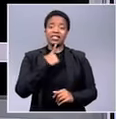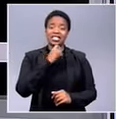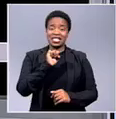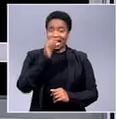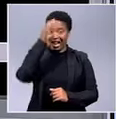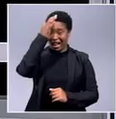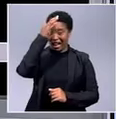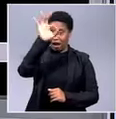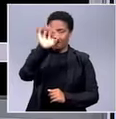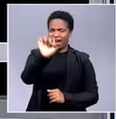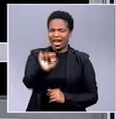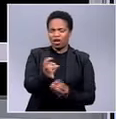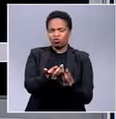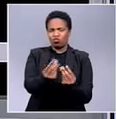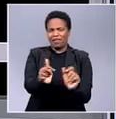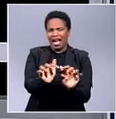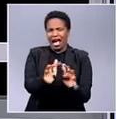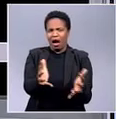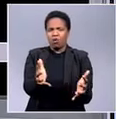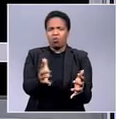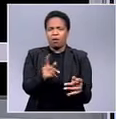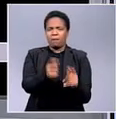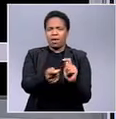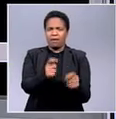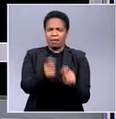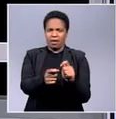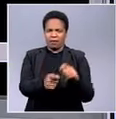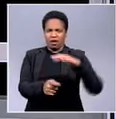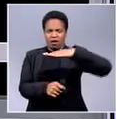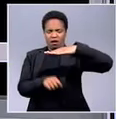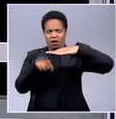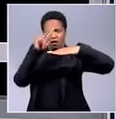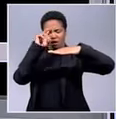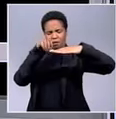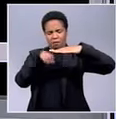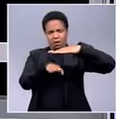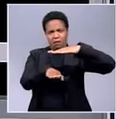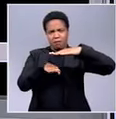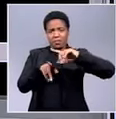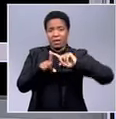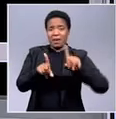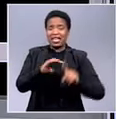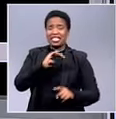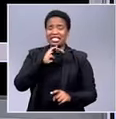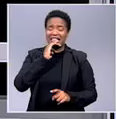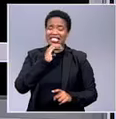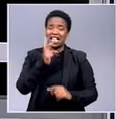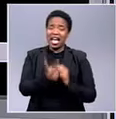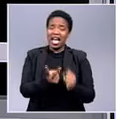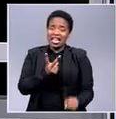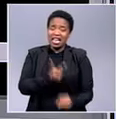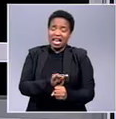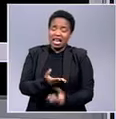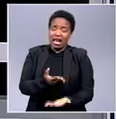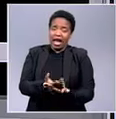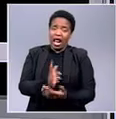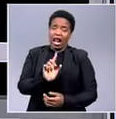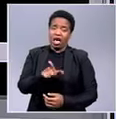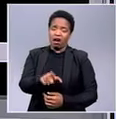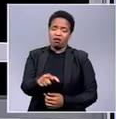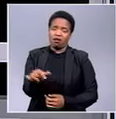government can find a solution to e-tolls. But SANRAL has cautioned the debt could be reinstated if the